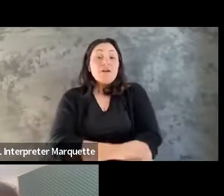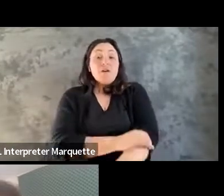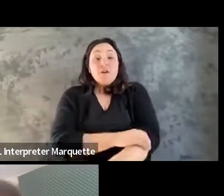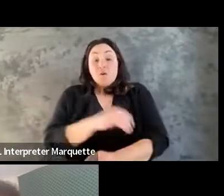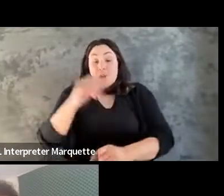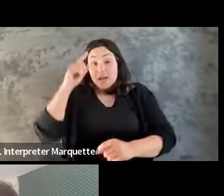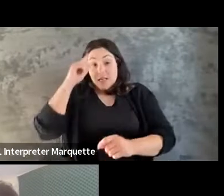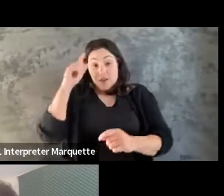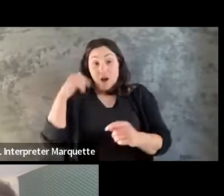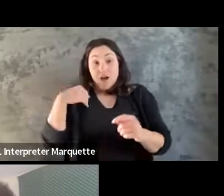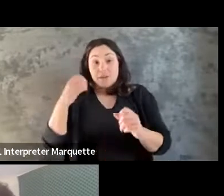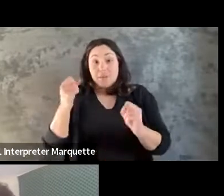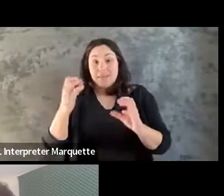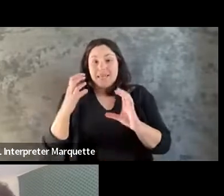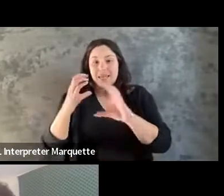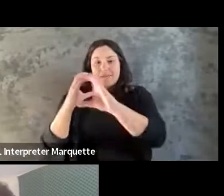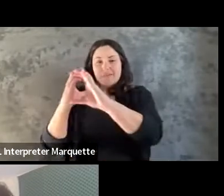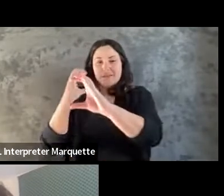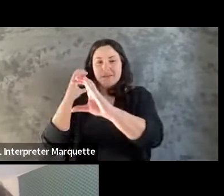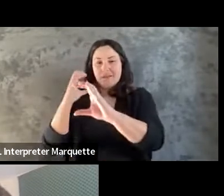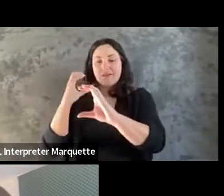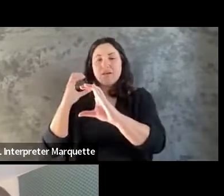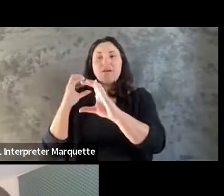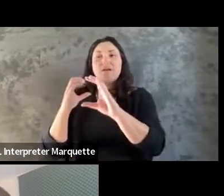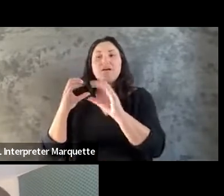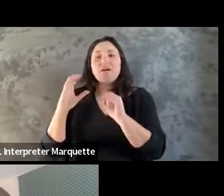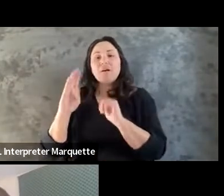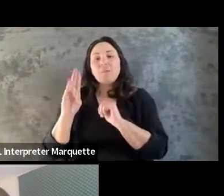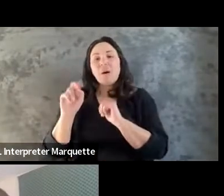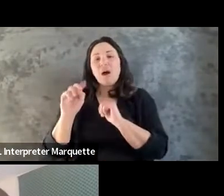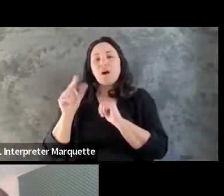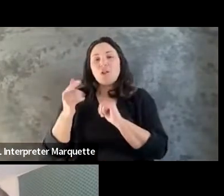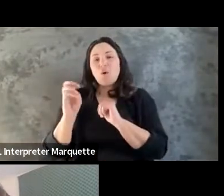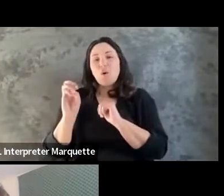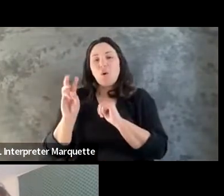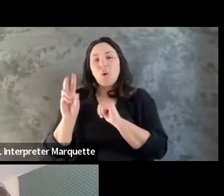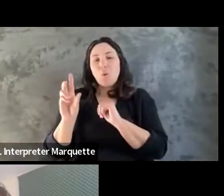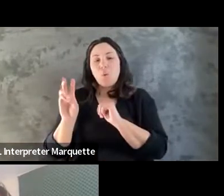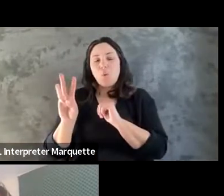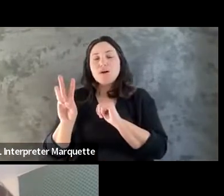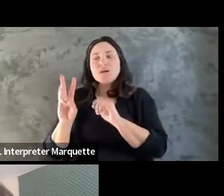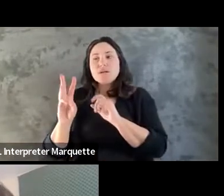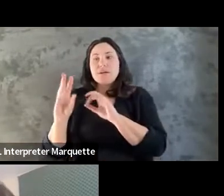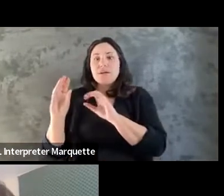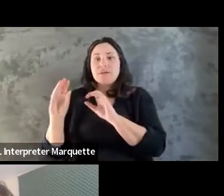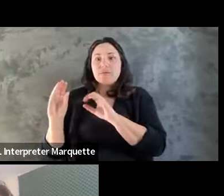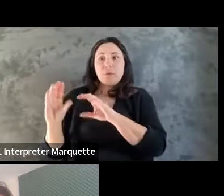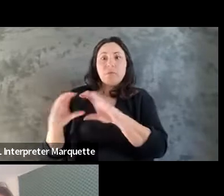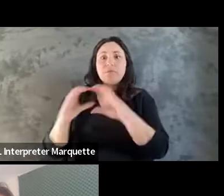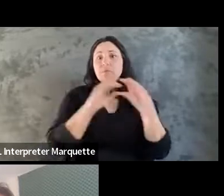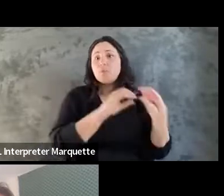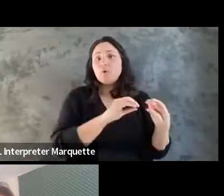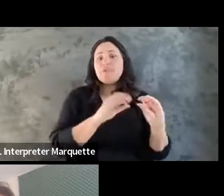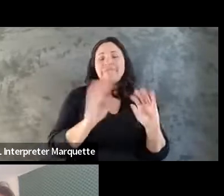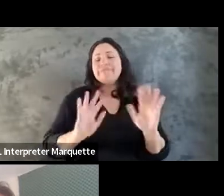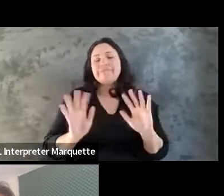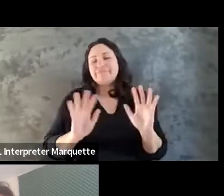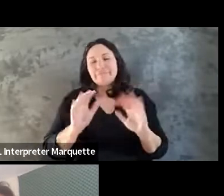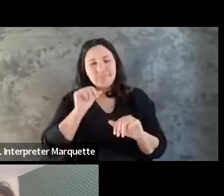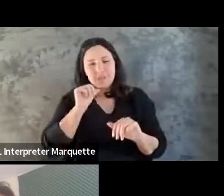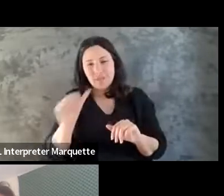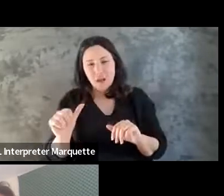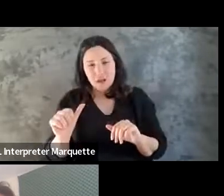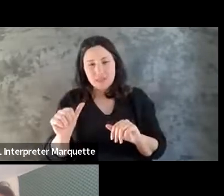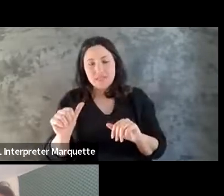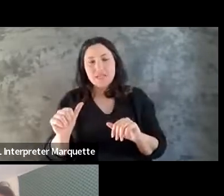of bungalows. Right now, that will not happen. Students will not be displaced next year. We will